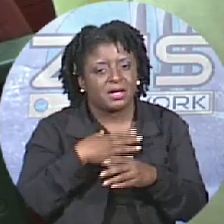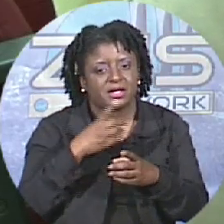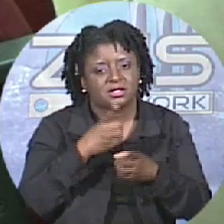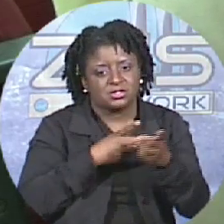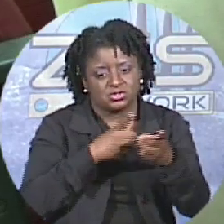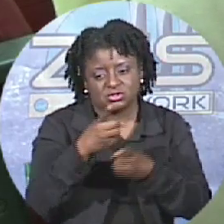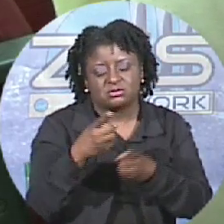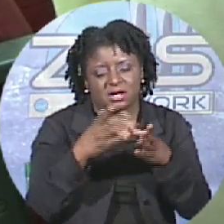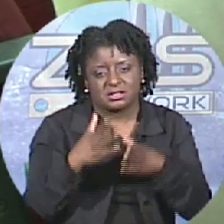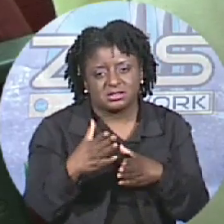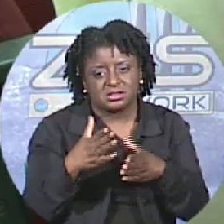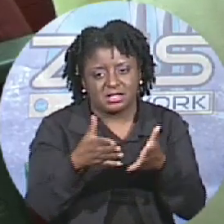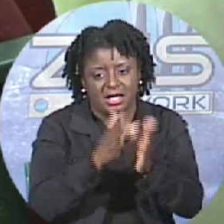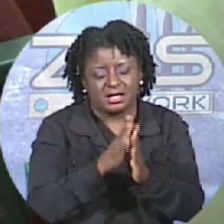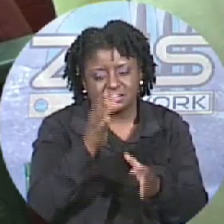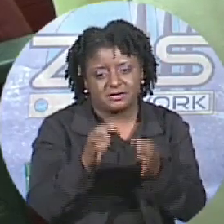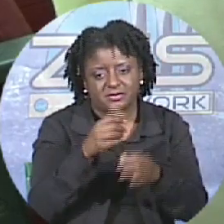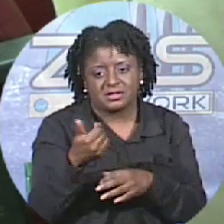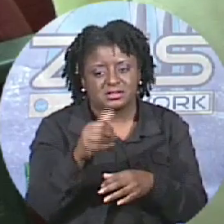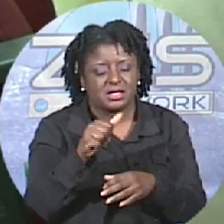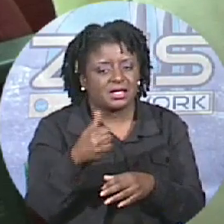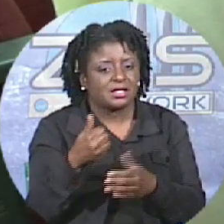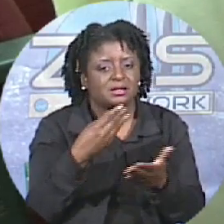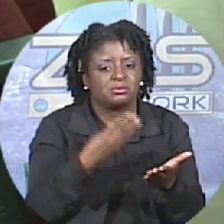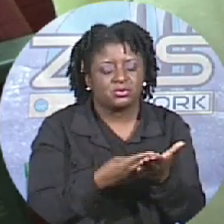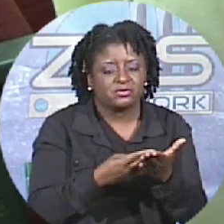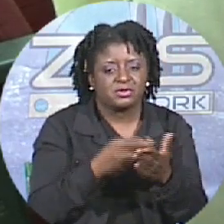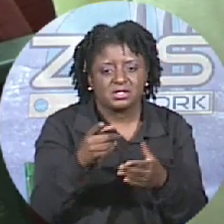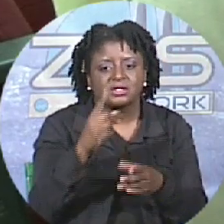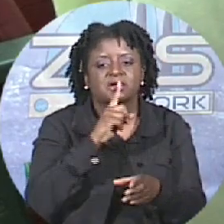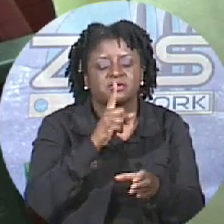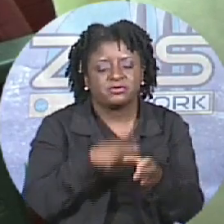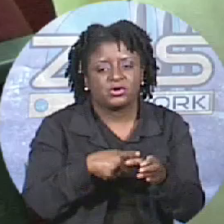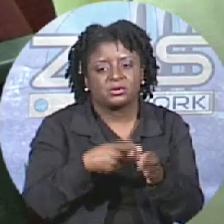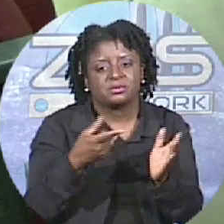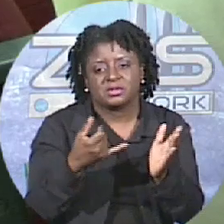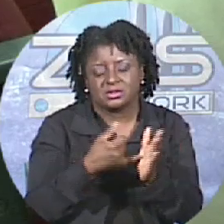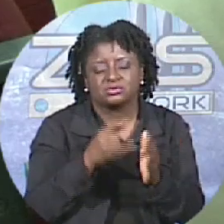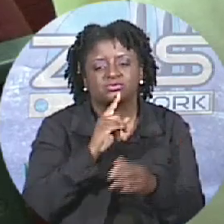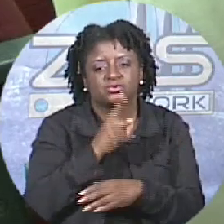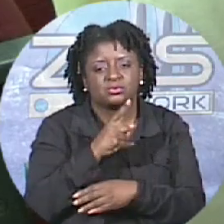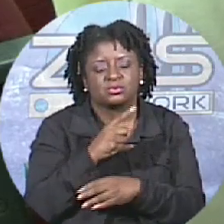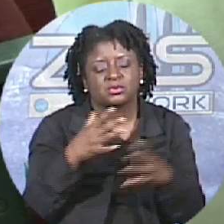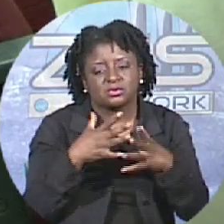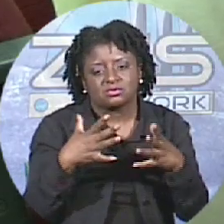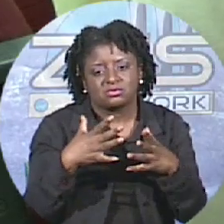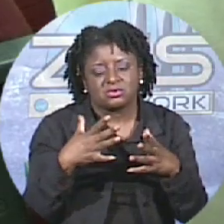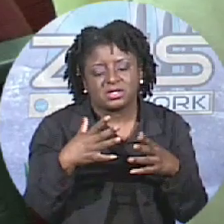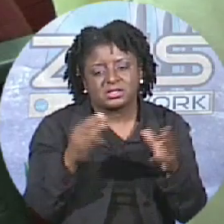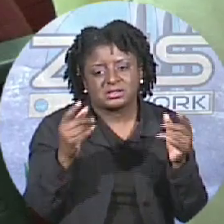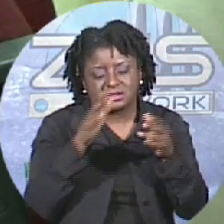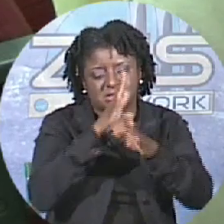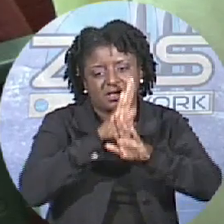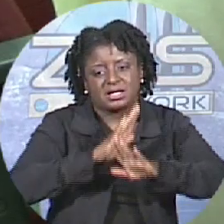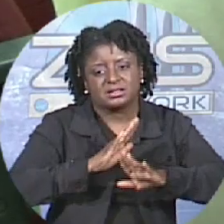to it. And he confirmed that it was indeed true. And then there was a great deal of silence again.